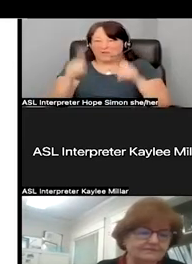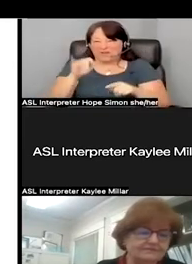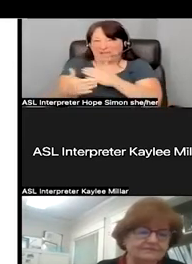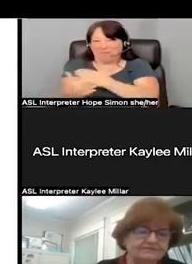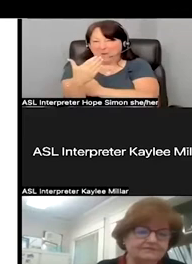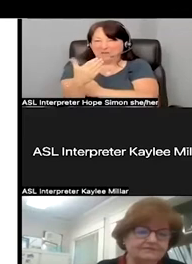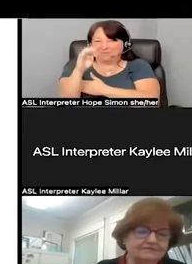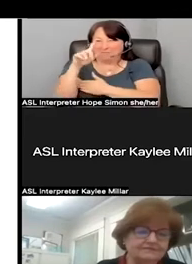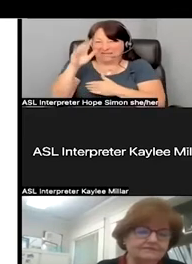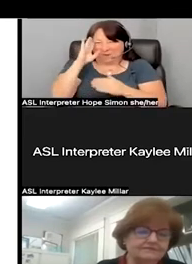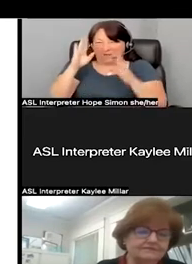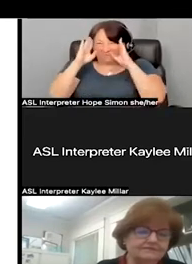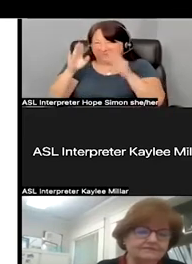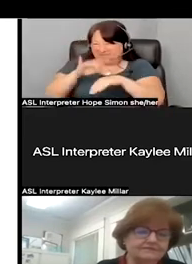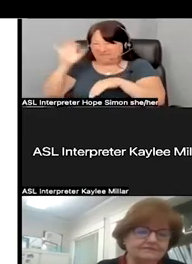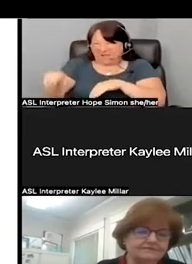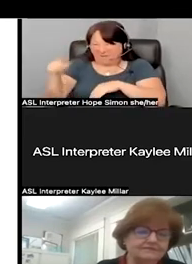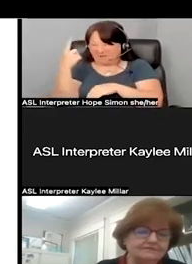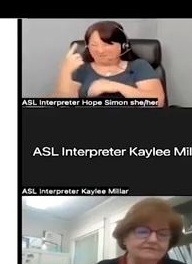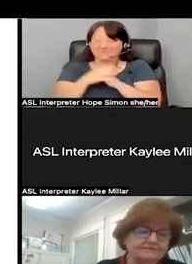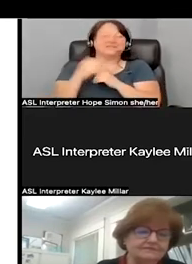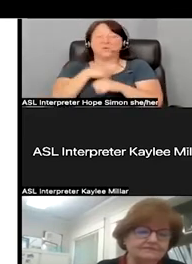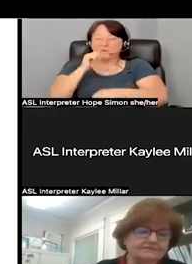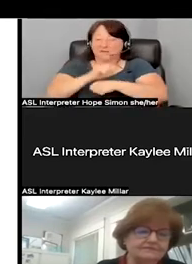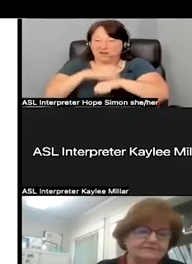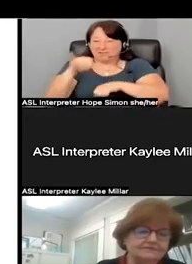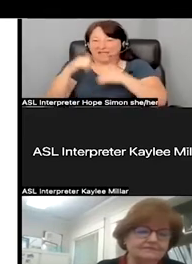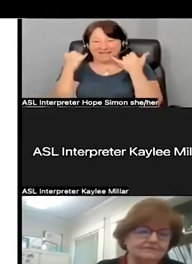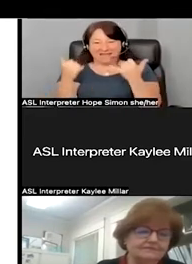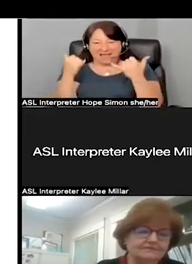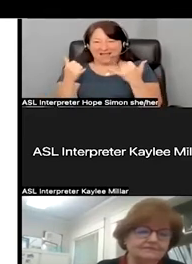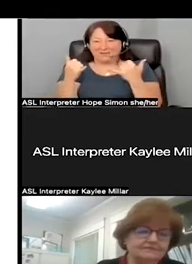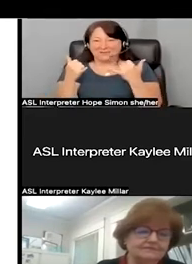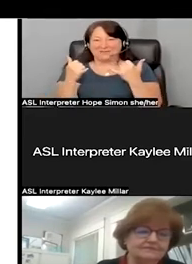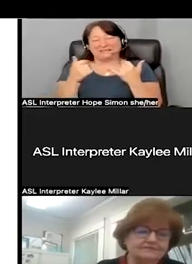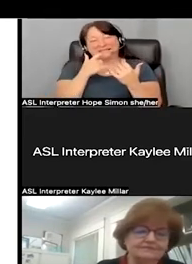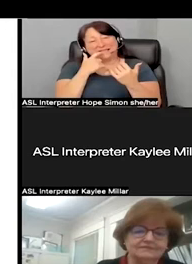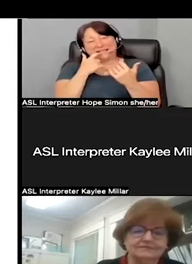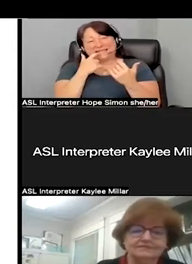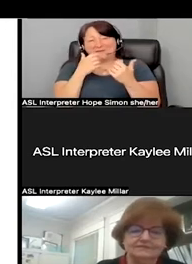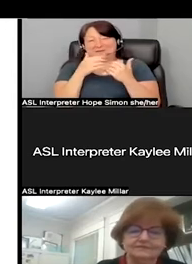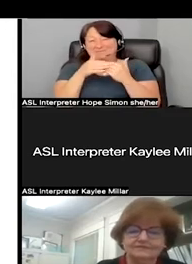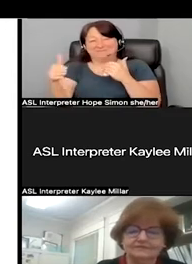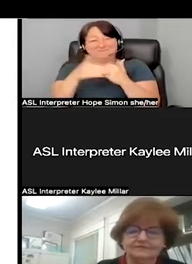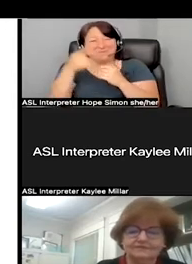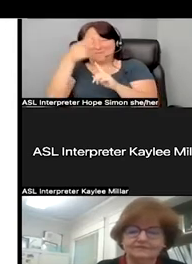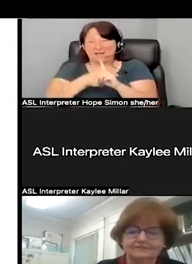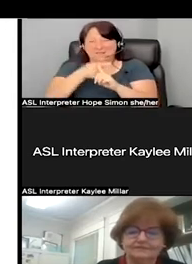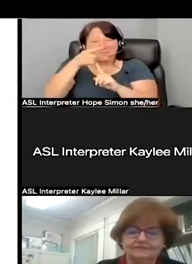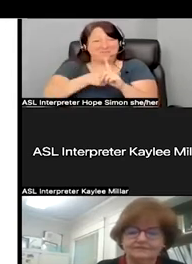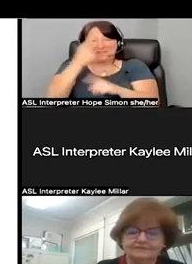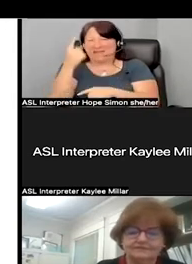morning. So we are working towards that right now. Within the next, I would say, month and a half, we should